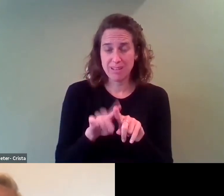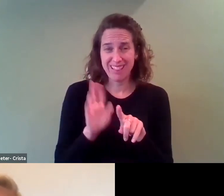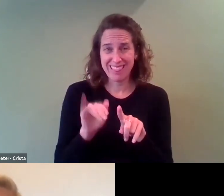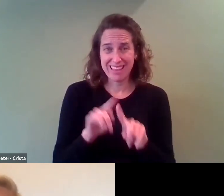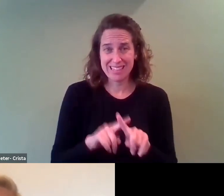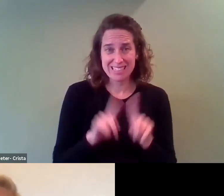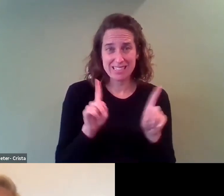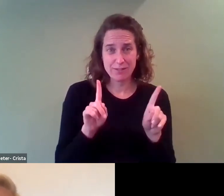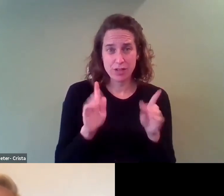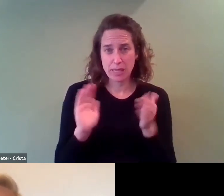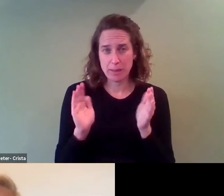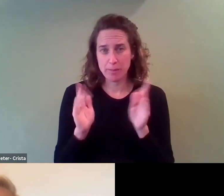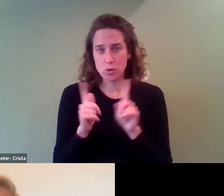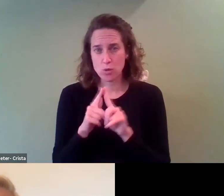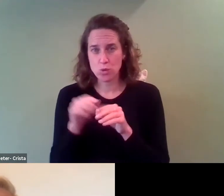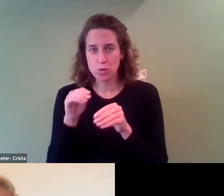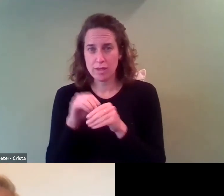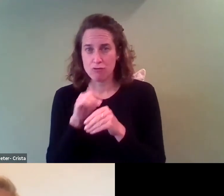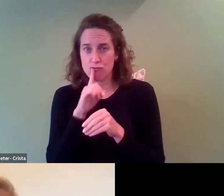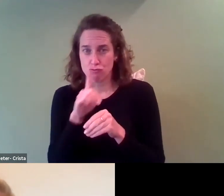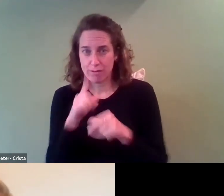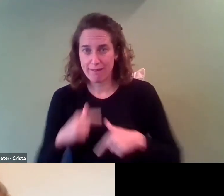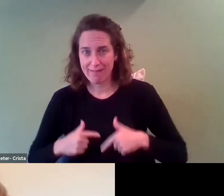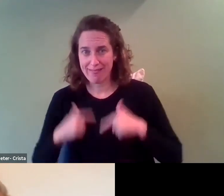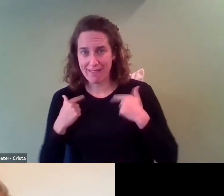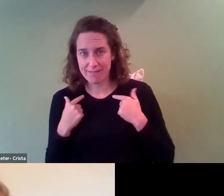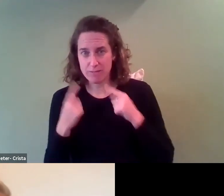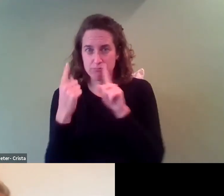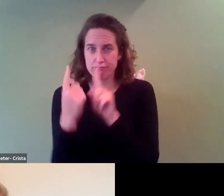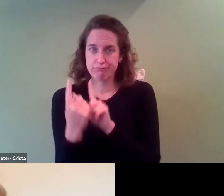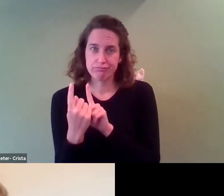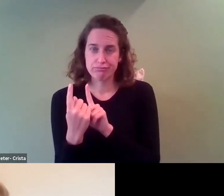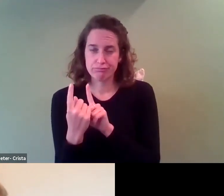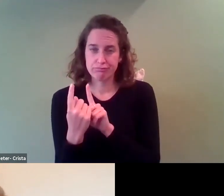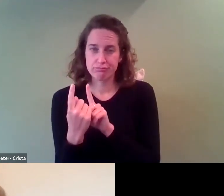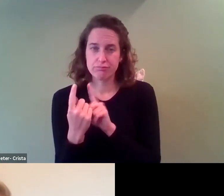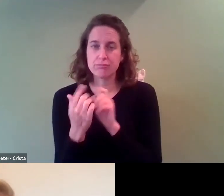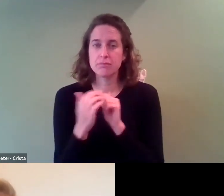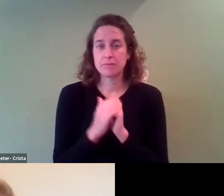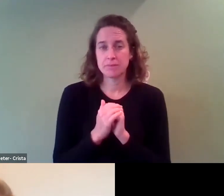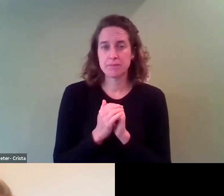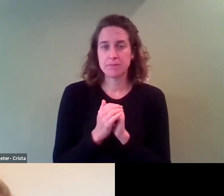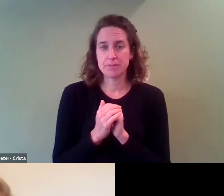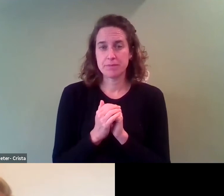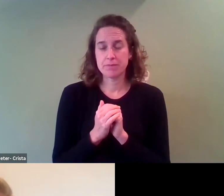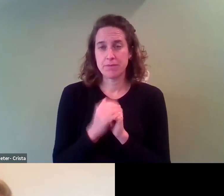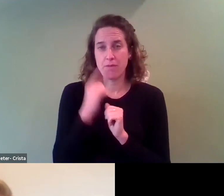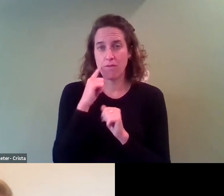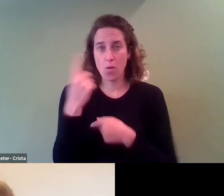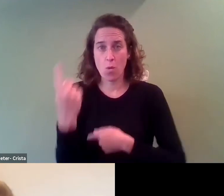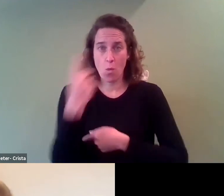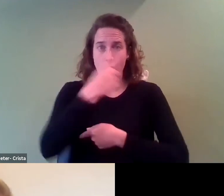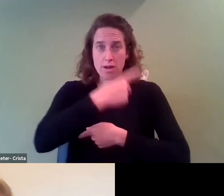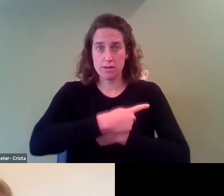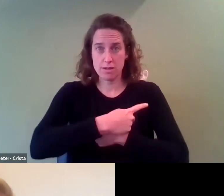what you get in real life and in physical proximity to someone. I find that after a day of seeing